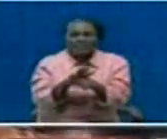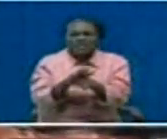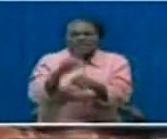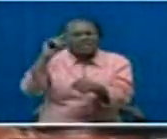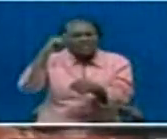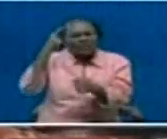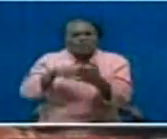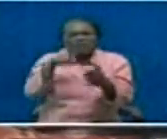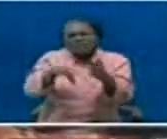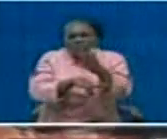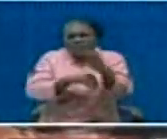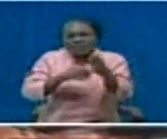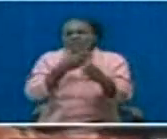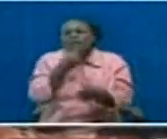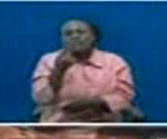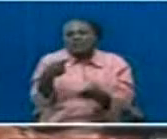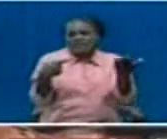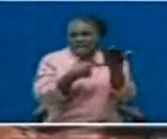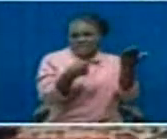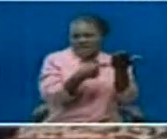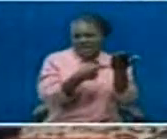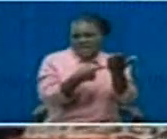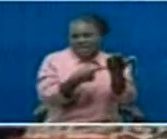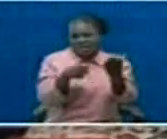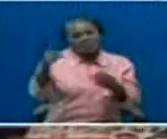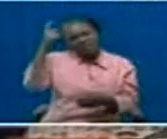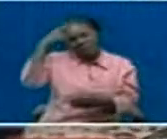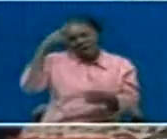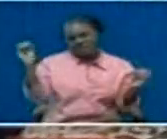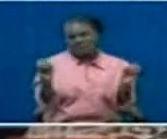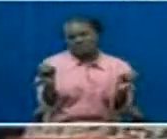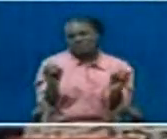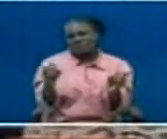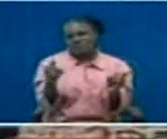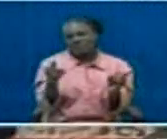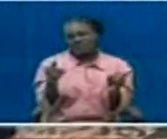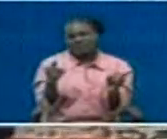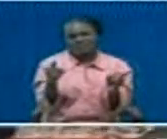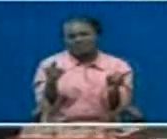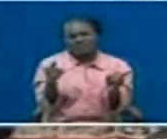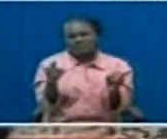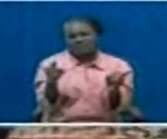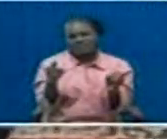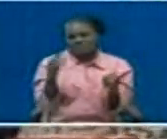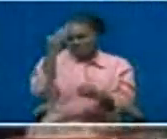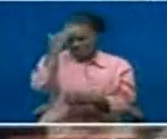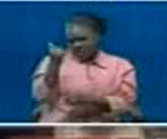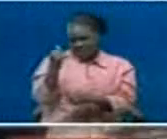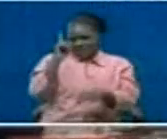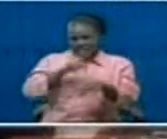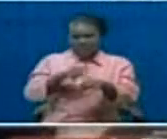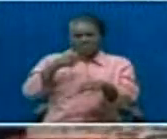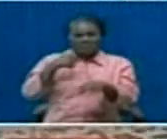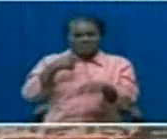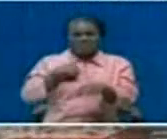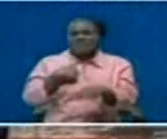you? You stole one of their men. No, they don't mind, you know. They don't mind. They didn't mind because at that time